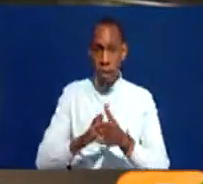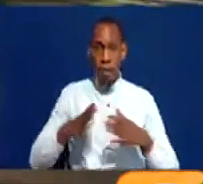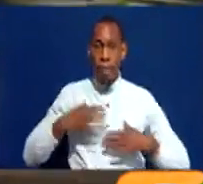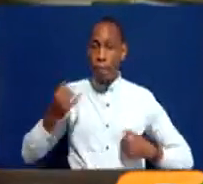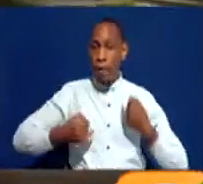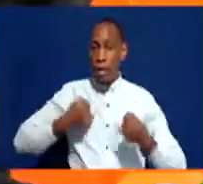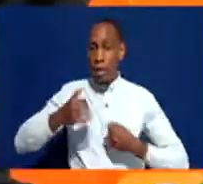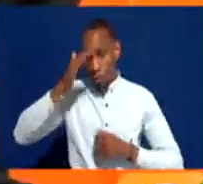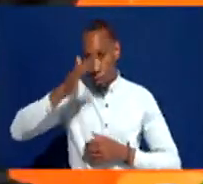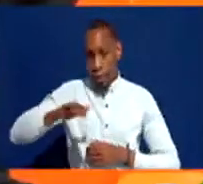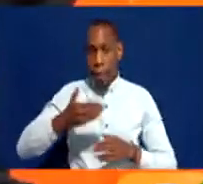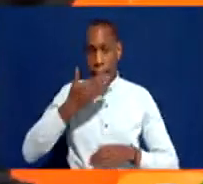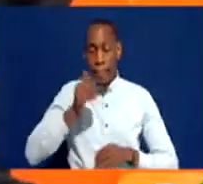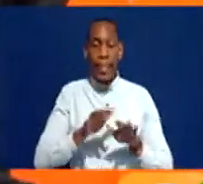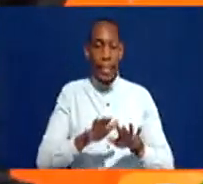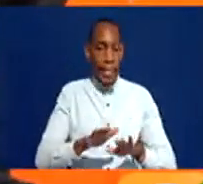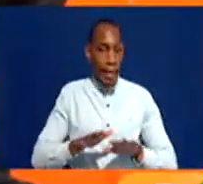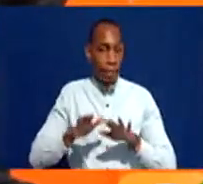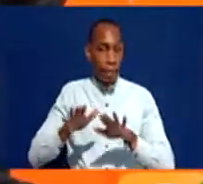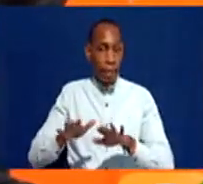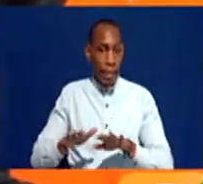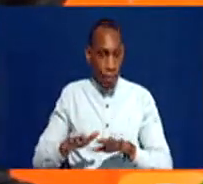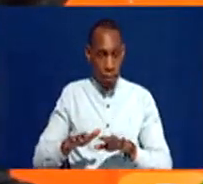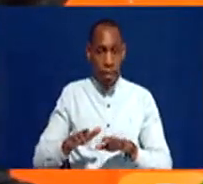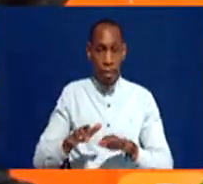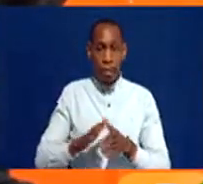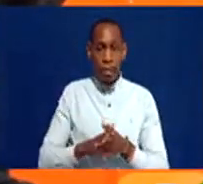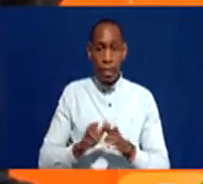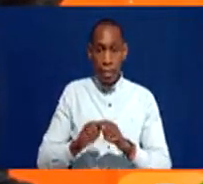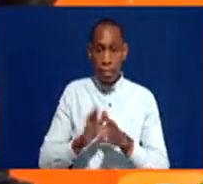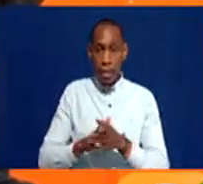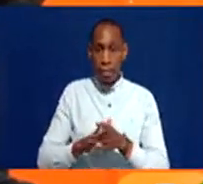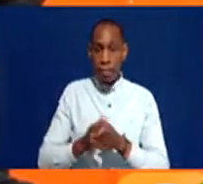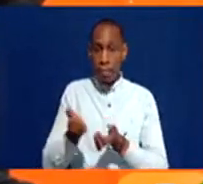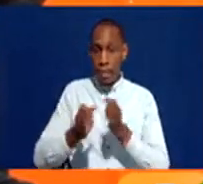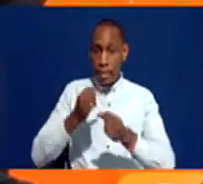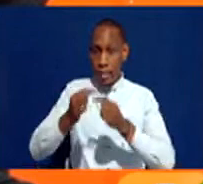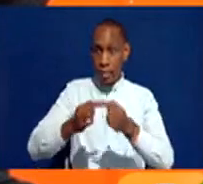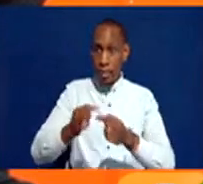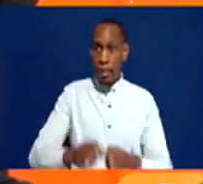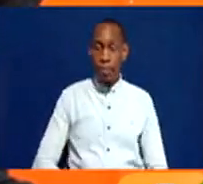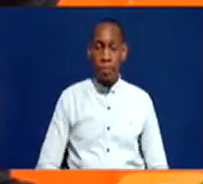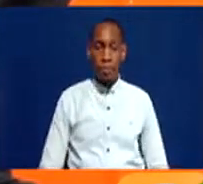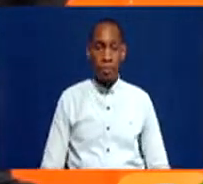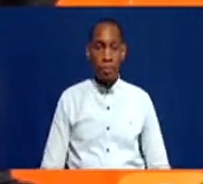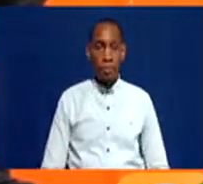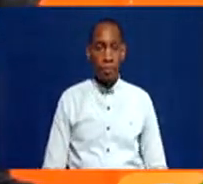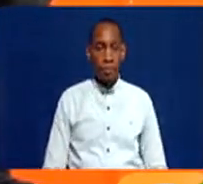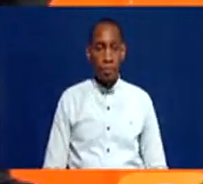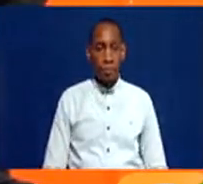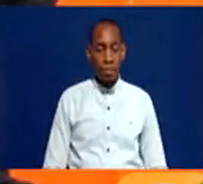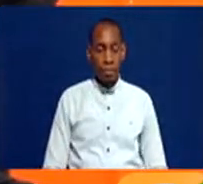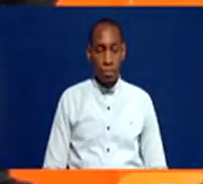should be extra cautious as the multi-million shilling spiking business continues. Miriam Nyambura, Citizen TV, Nakuru.